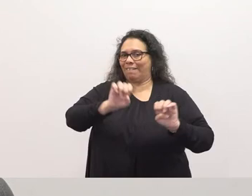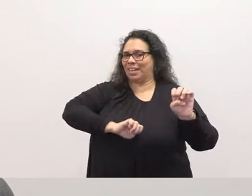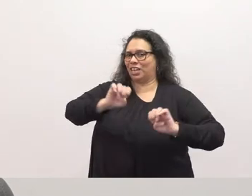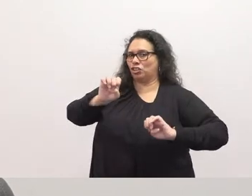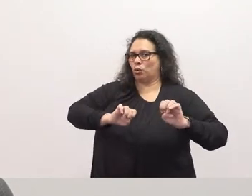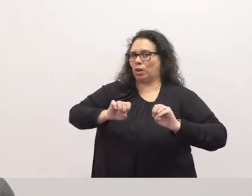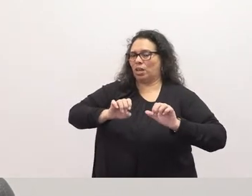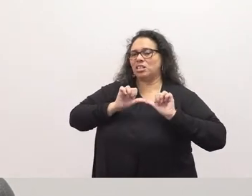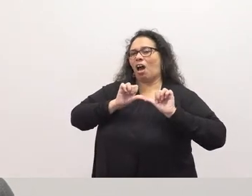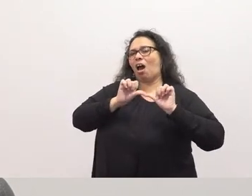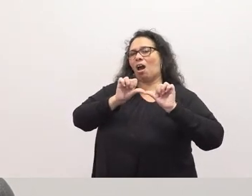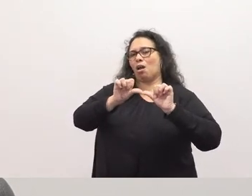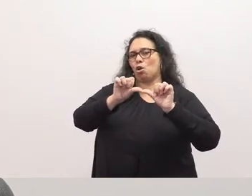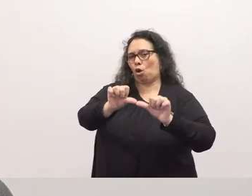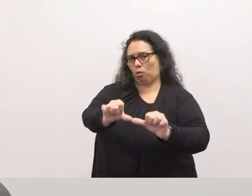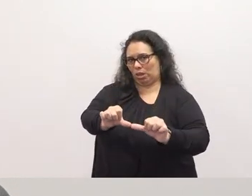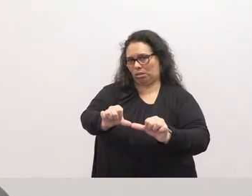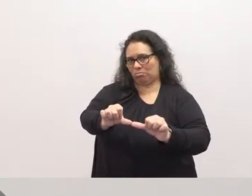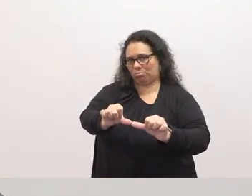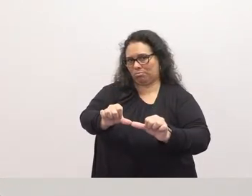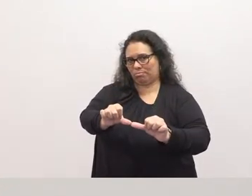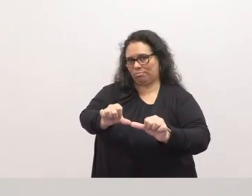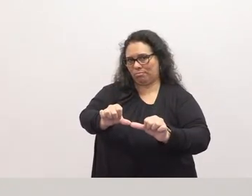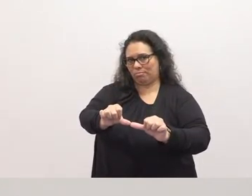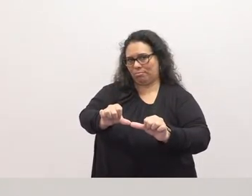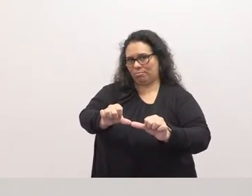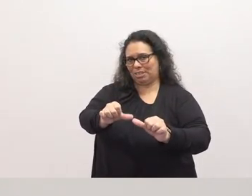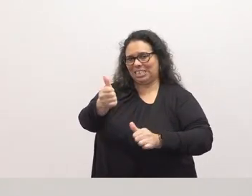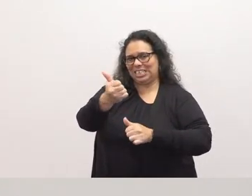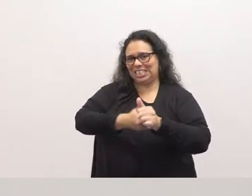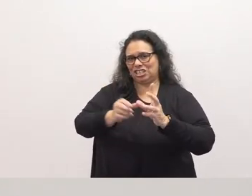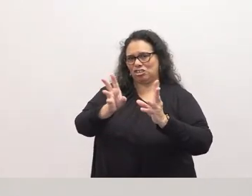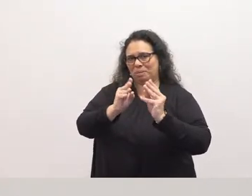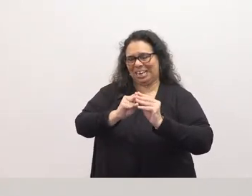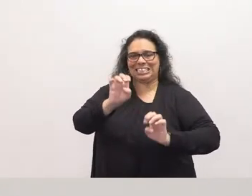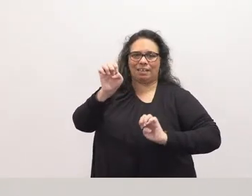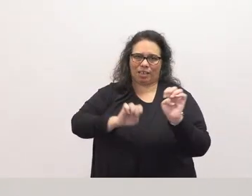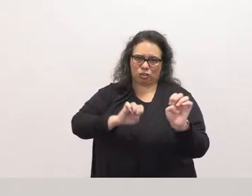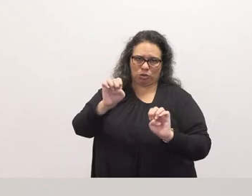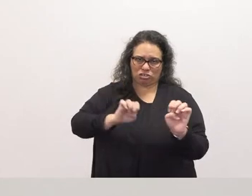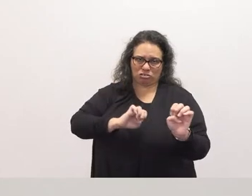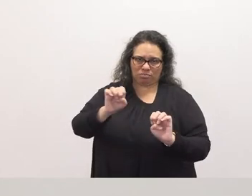kind of ongoing on a regular basis, right? Almost every meeting there's an evaluation.